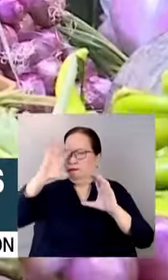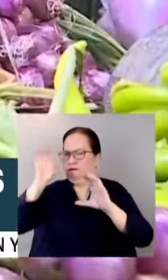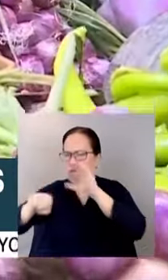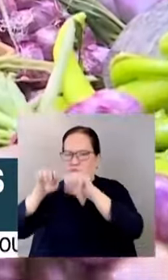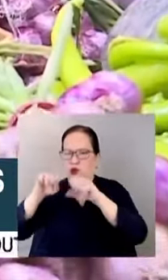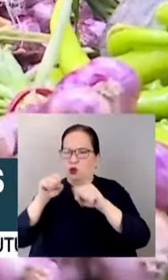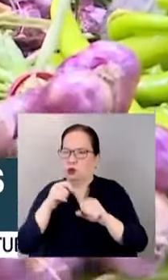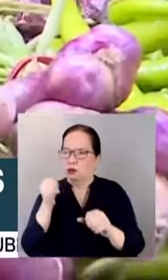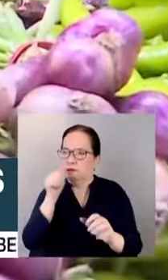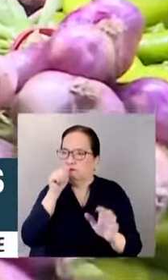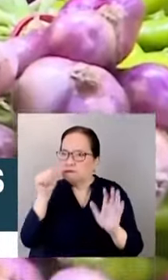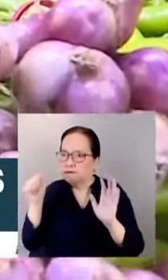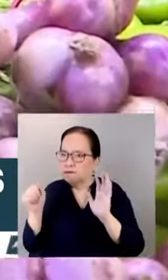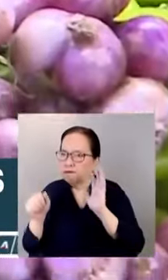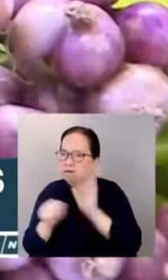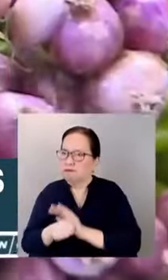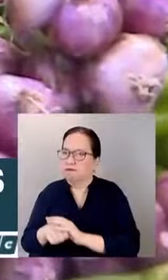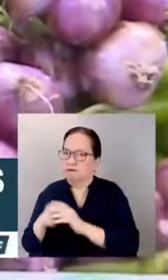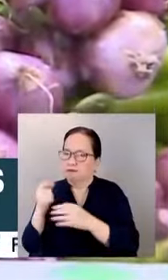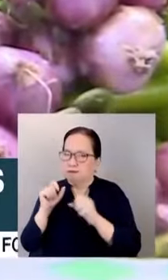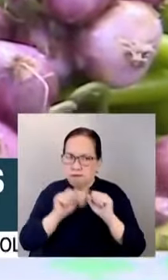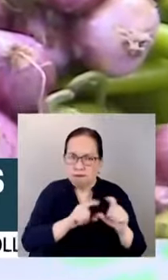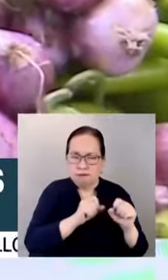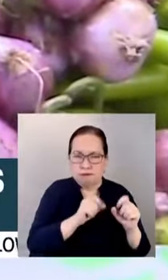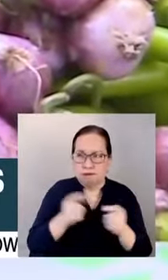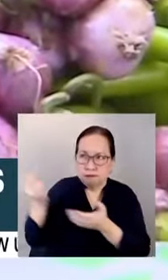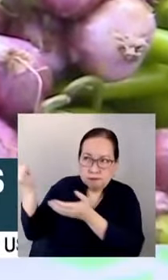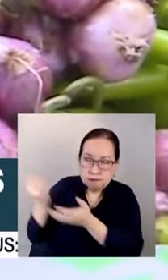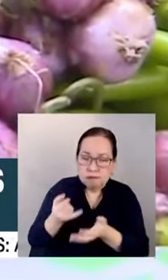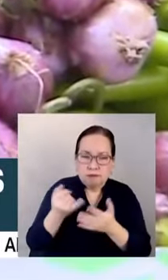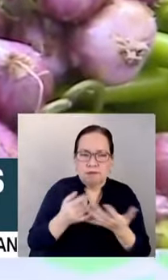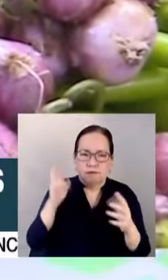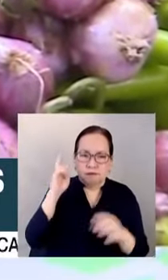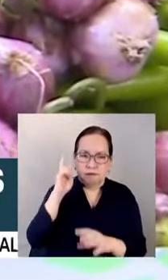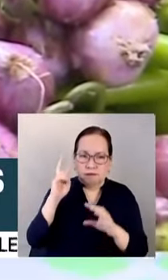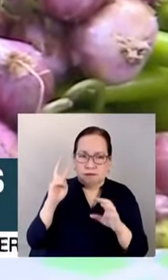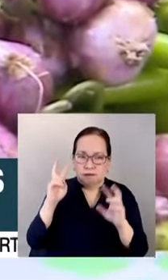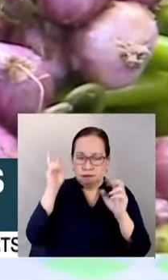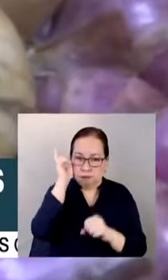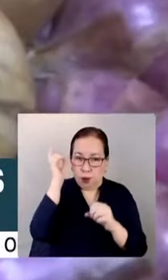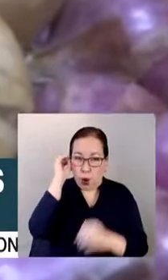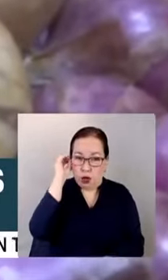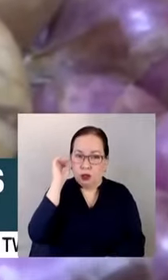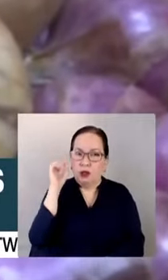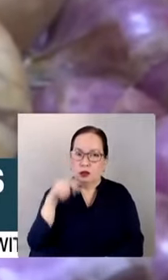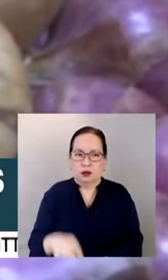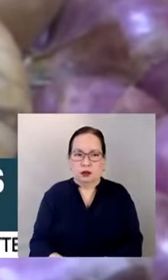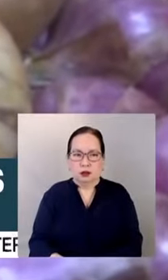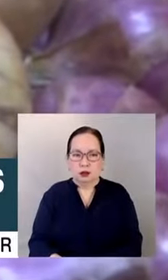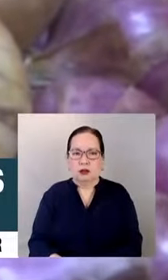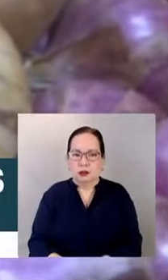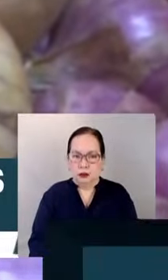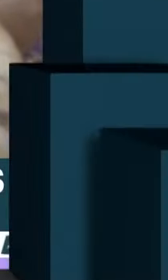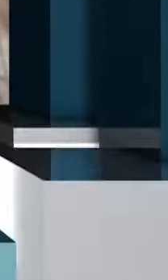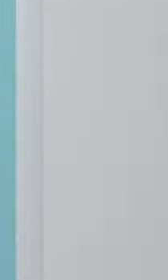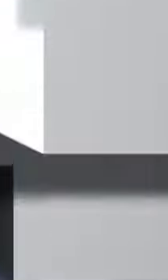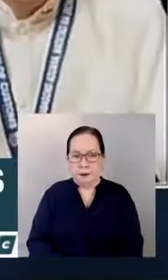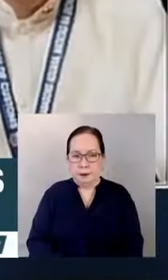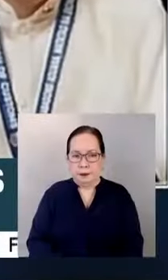of the vegetable. De la Torre also says investigations into those who were involved in the smuggling of onions are ongoing.